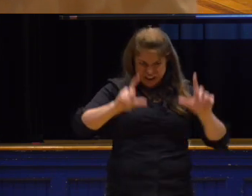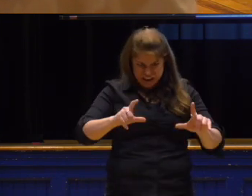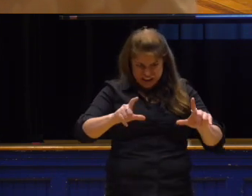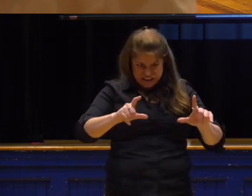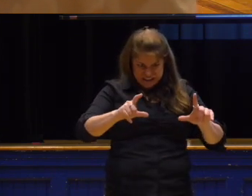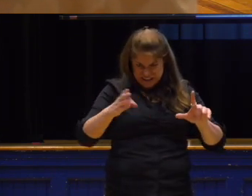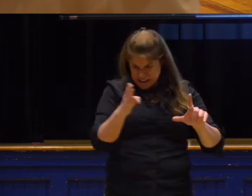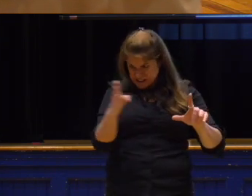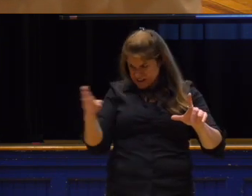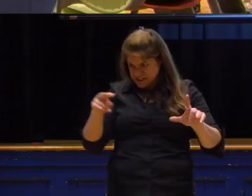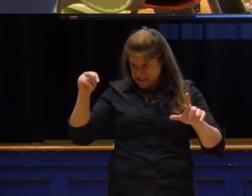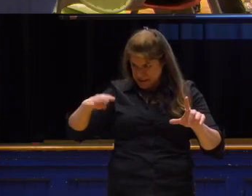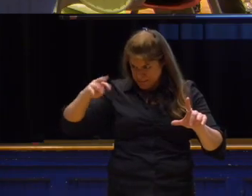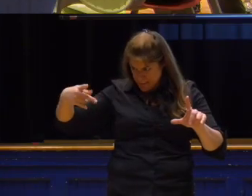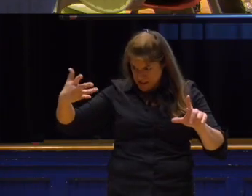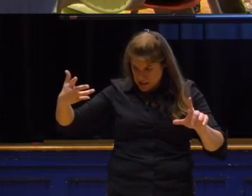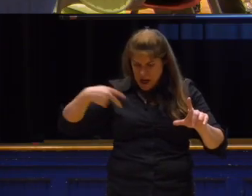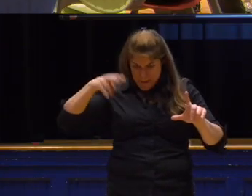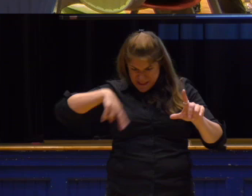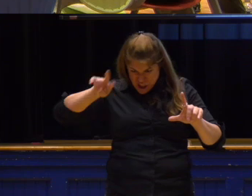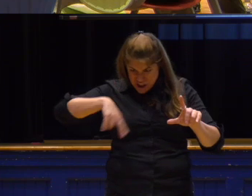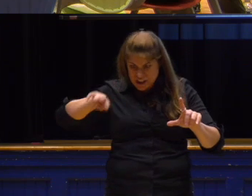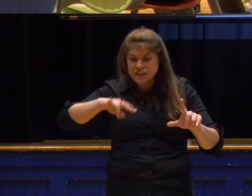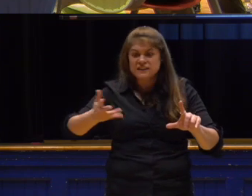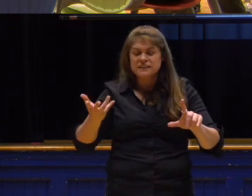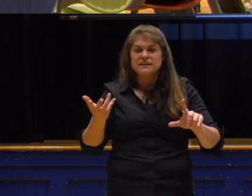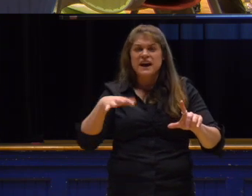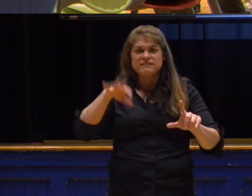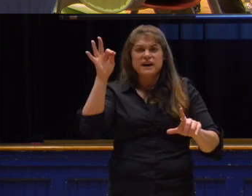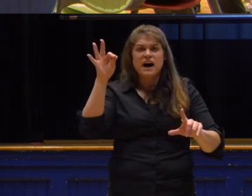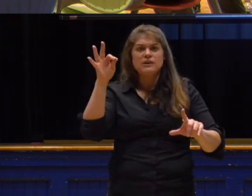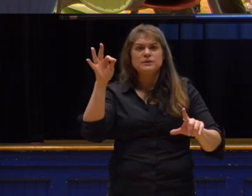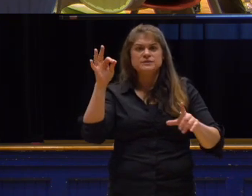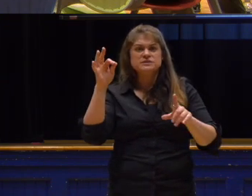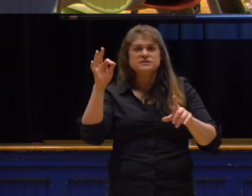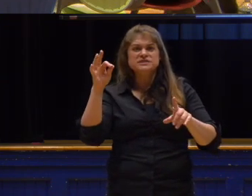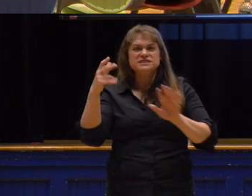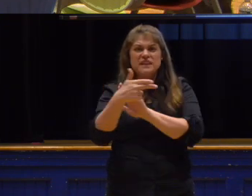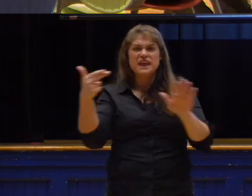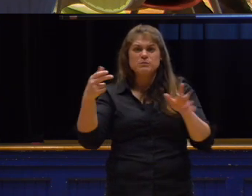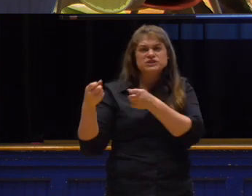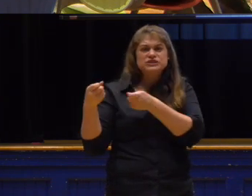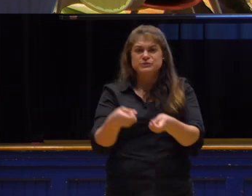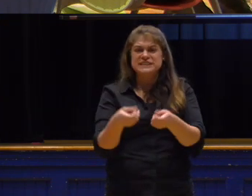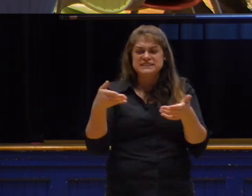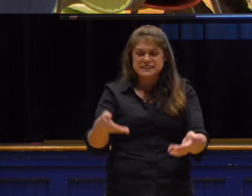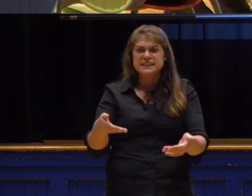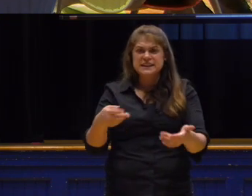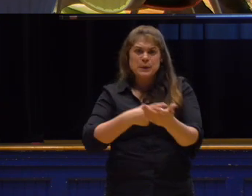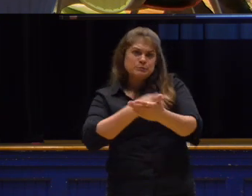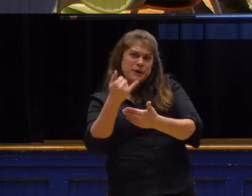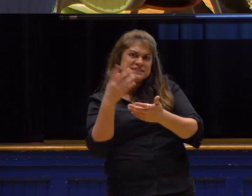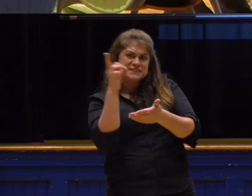white space. And as I look through it, I try to find the streets that are named in